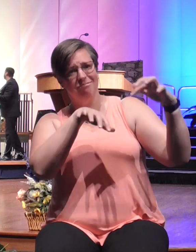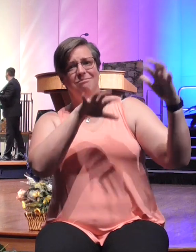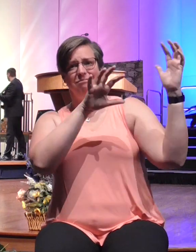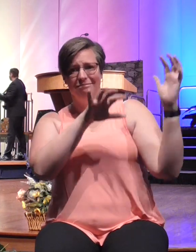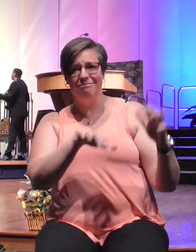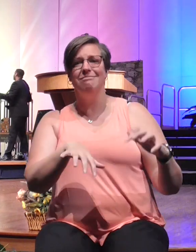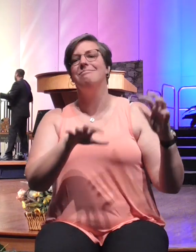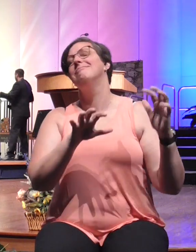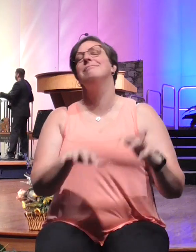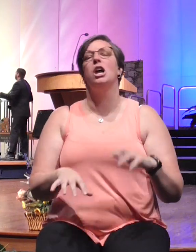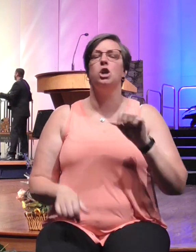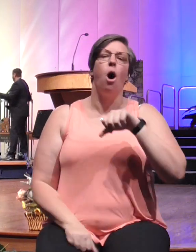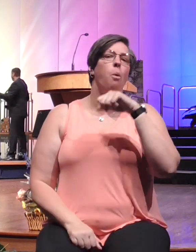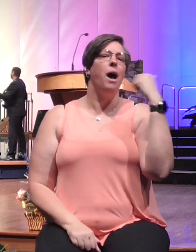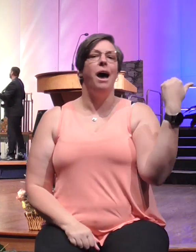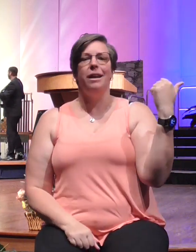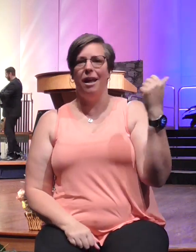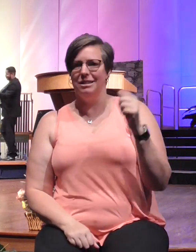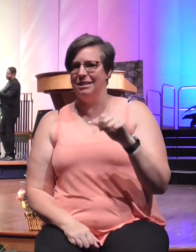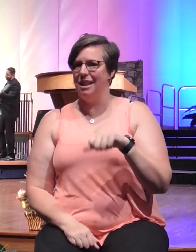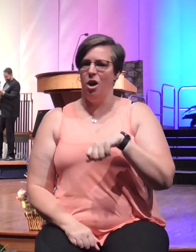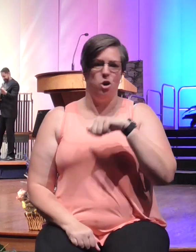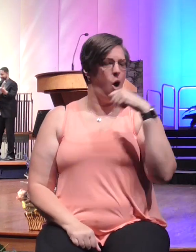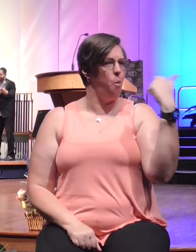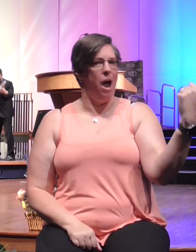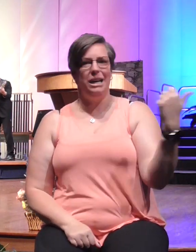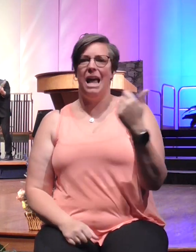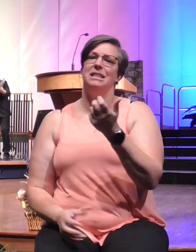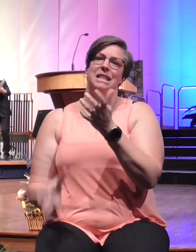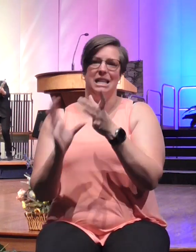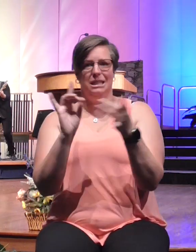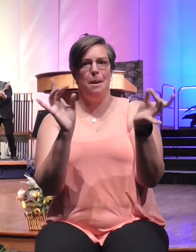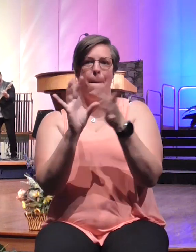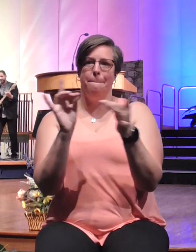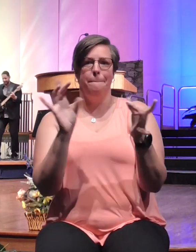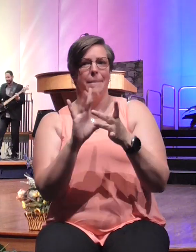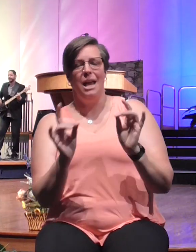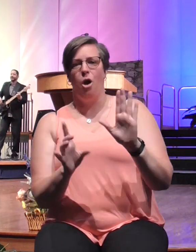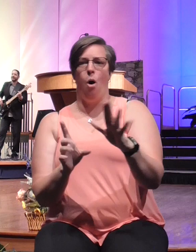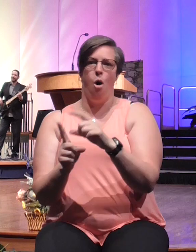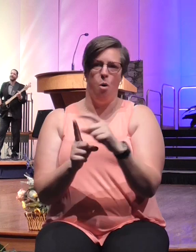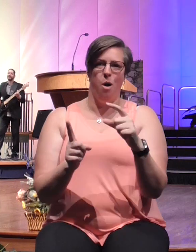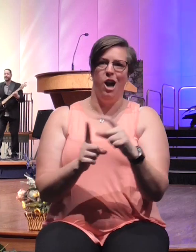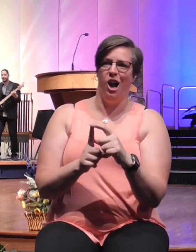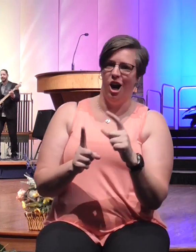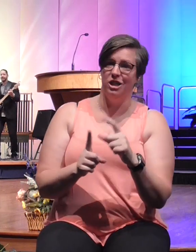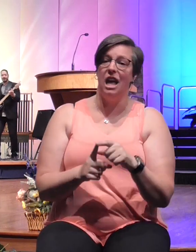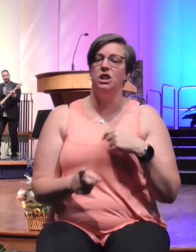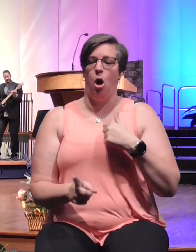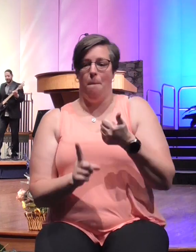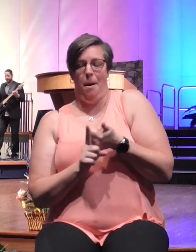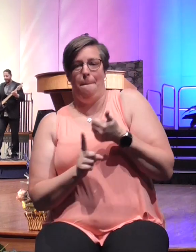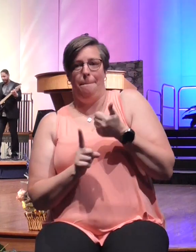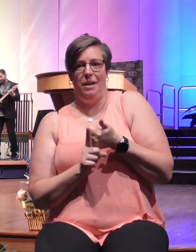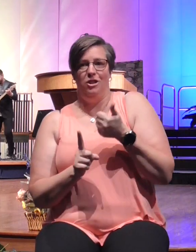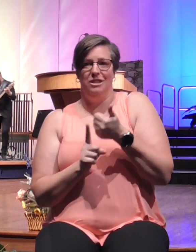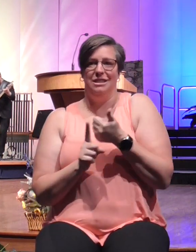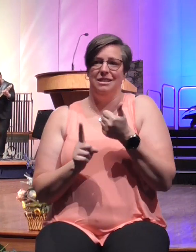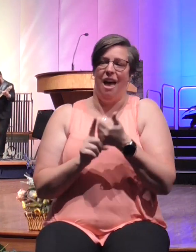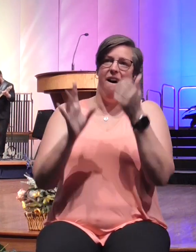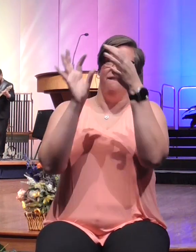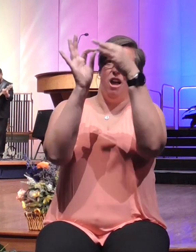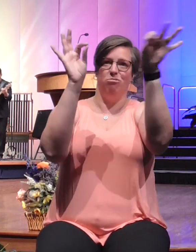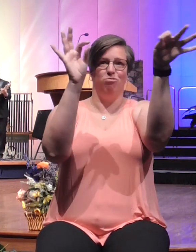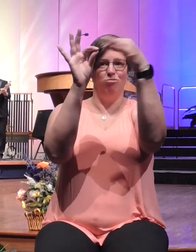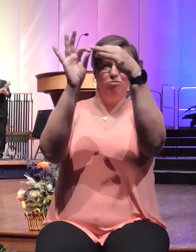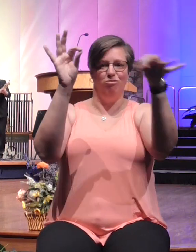in. No one else can speak the words on your lips. Touch yourself in words unspoken,